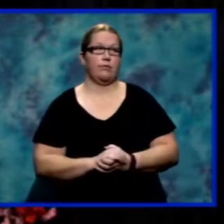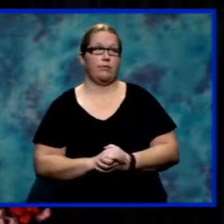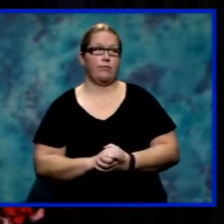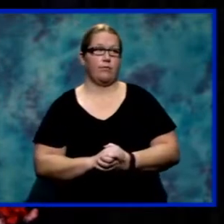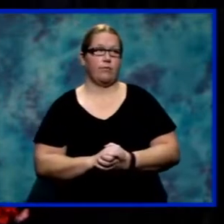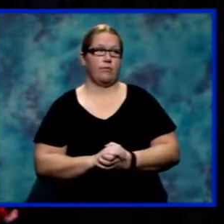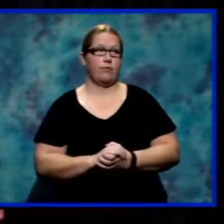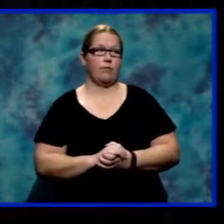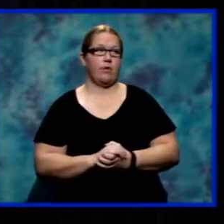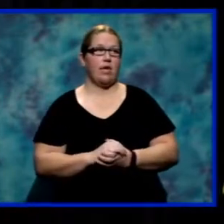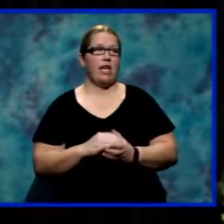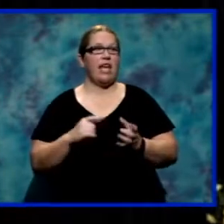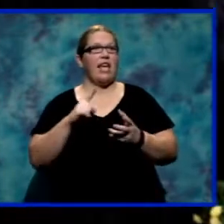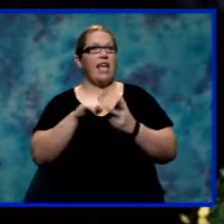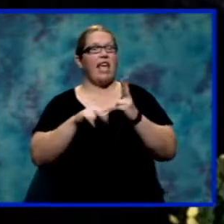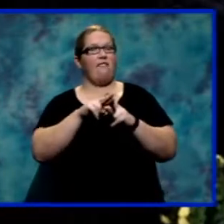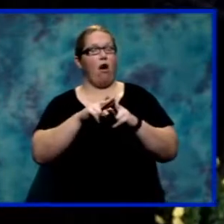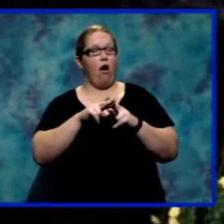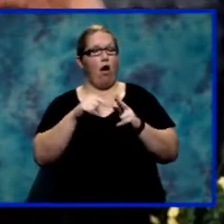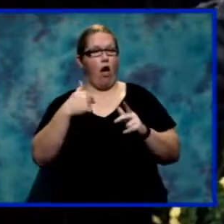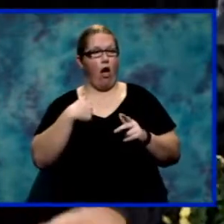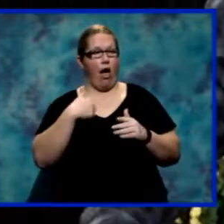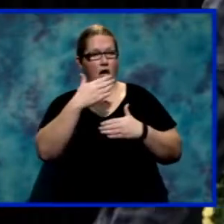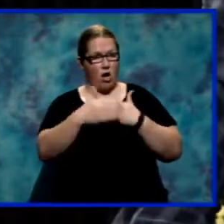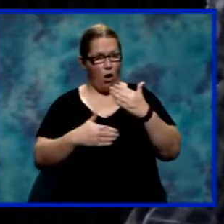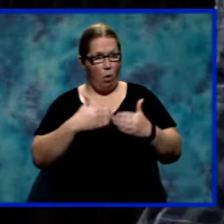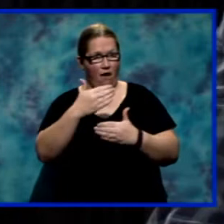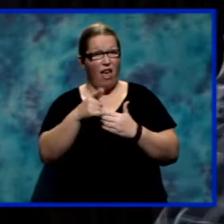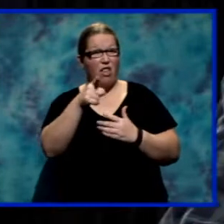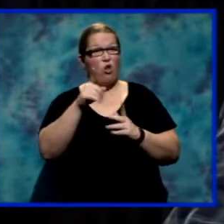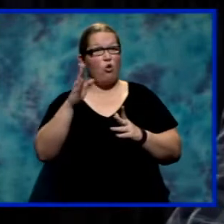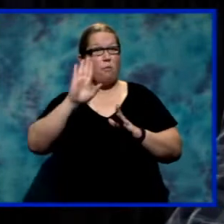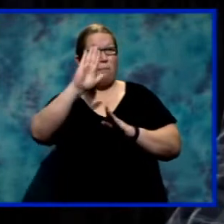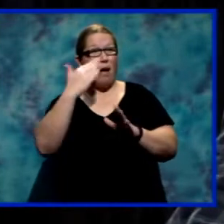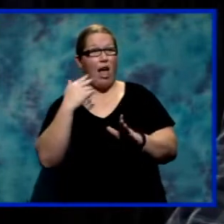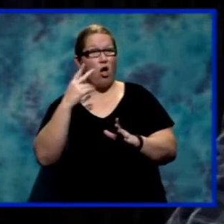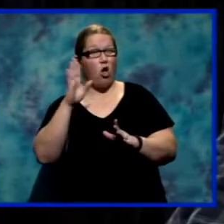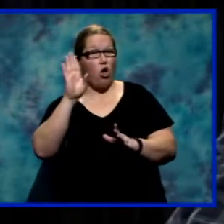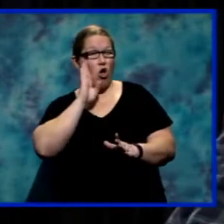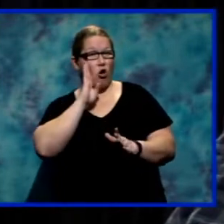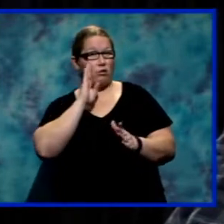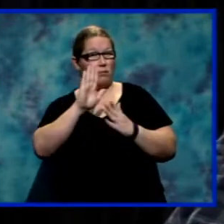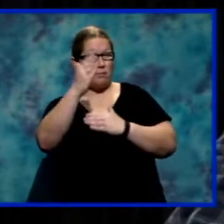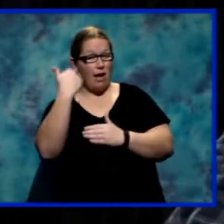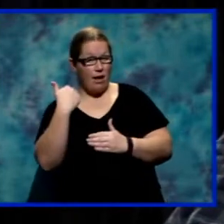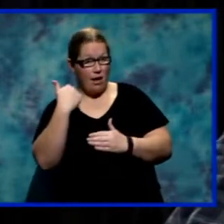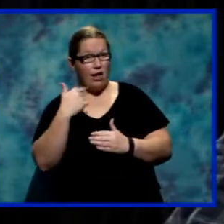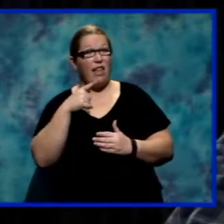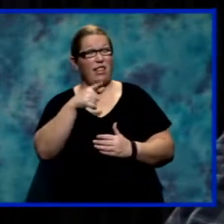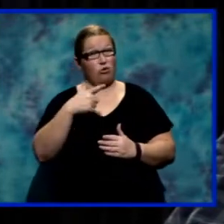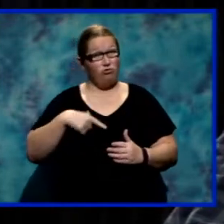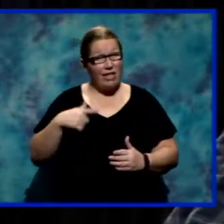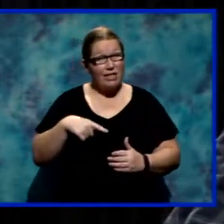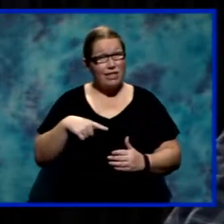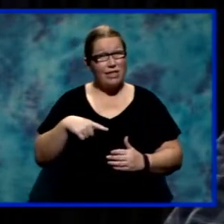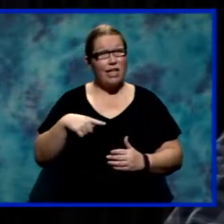And if I go over some things today that you've heard in the previous two sermons, there's a reason for that, because I